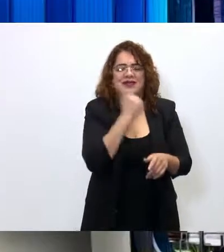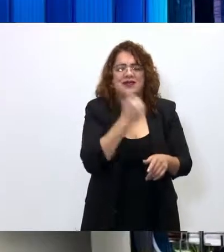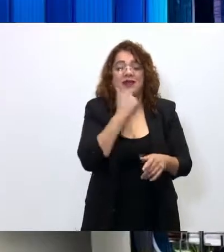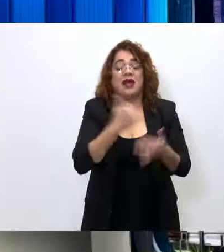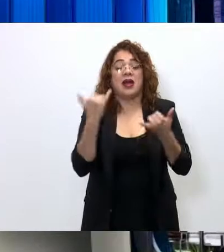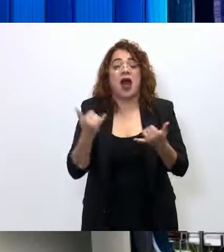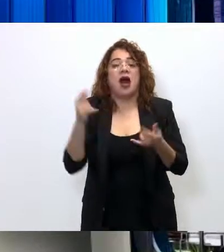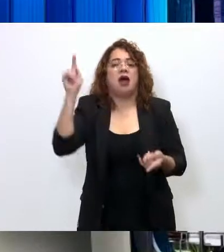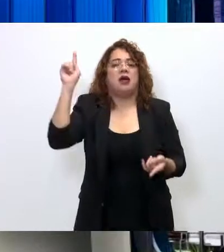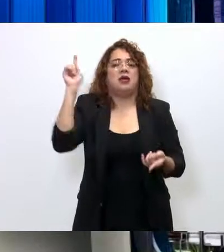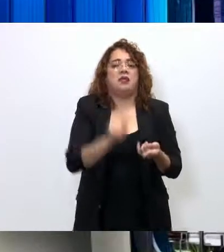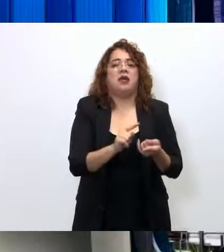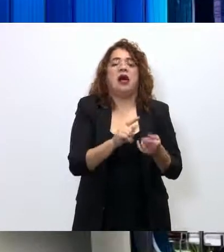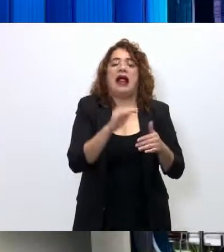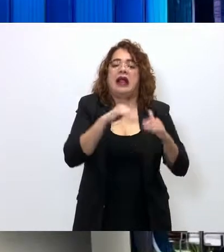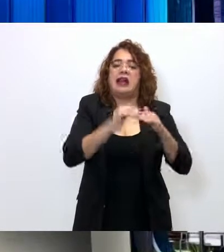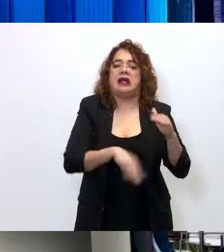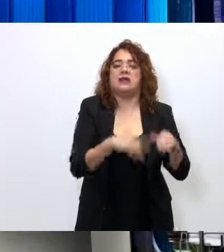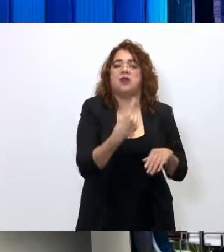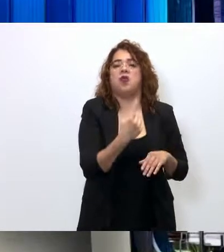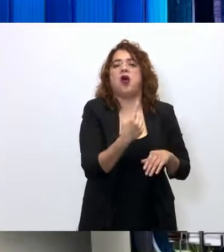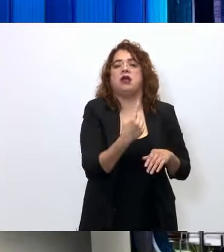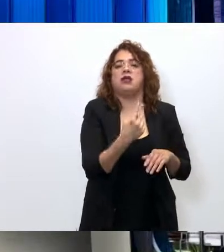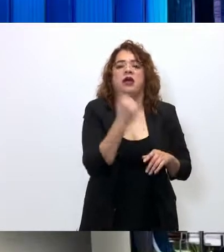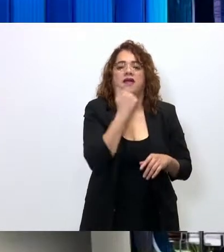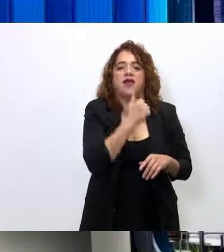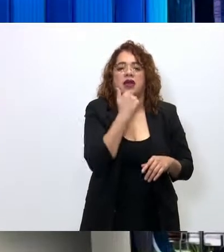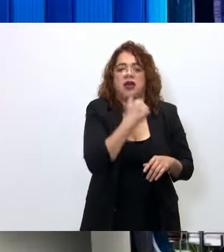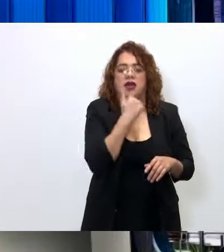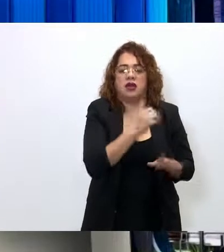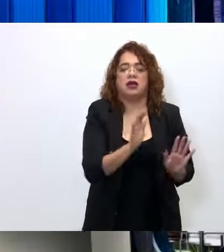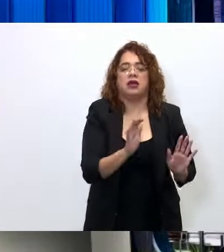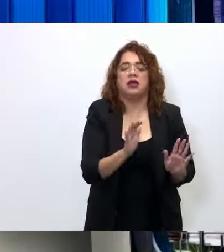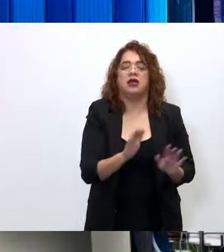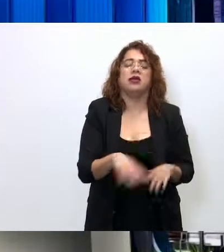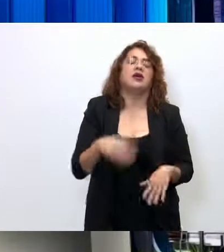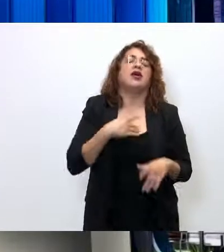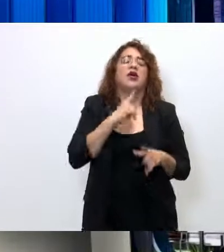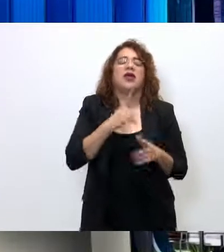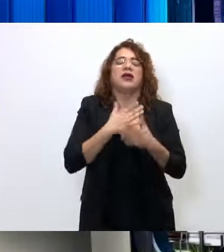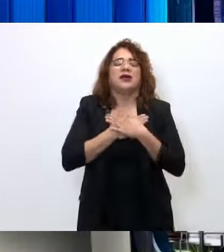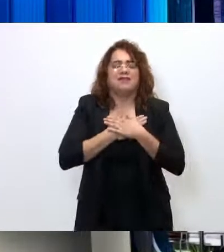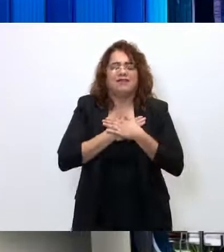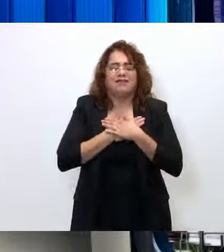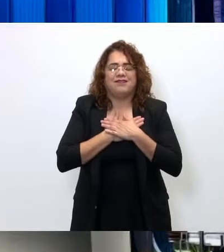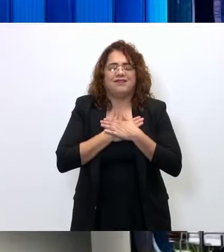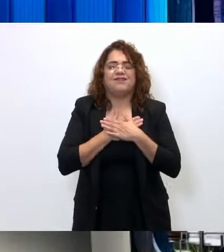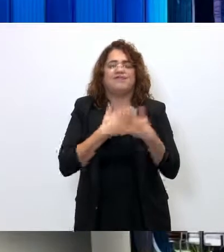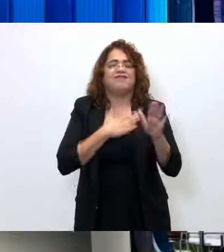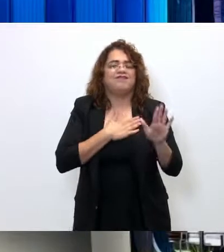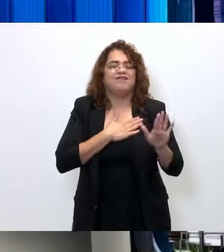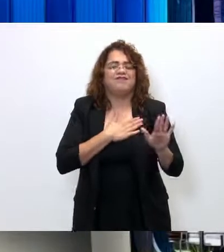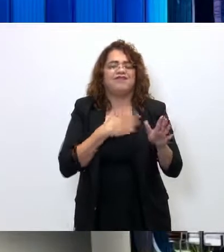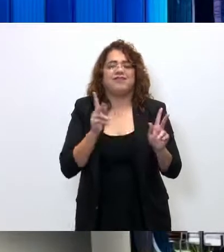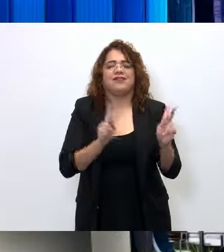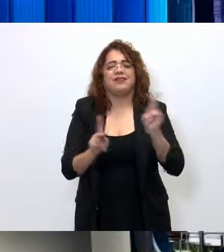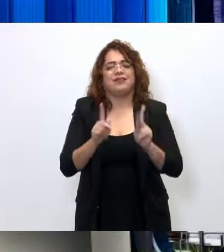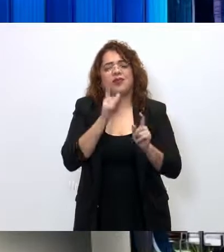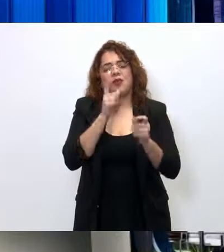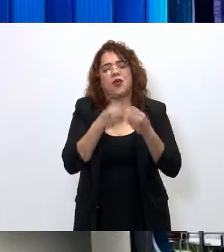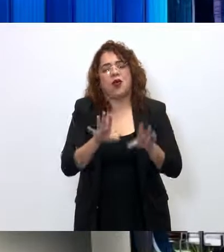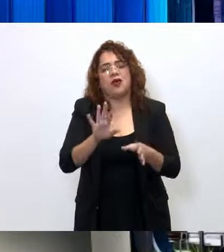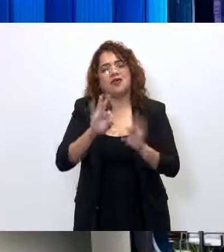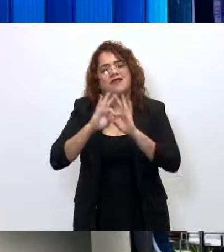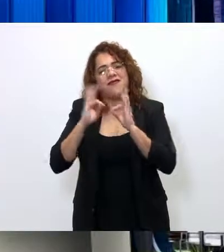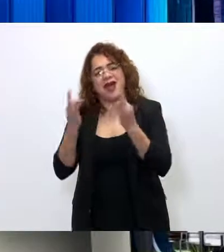many. And our thoughts and sympathies continue to be with everyone who has lost a family member, friend, neighbor, or coworker to COVID. They